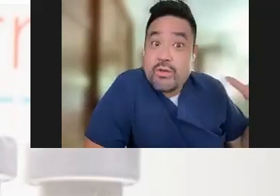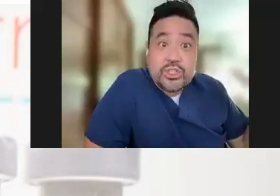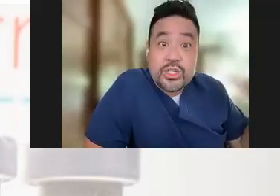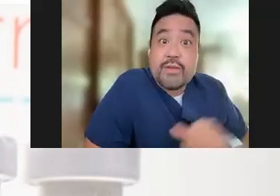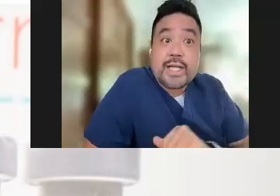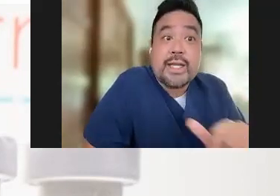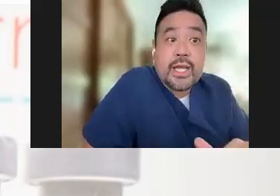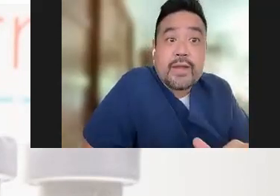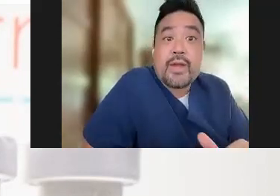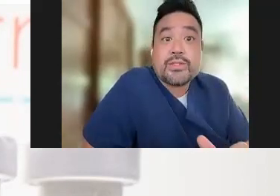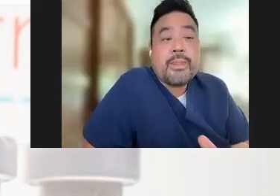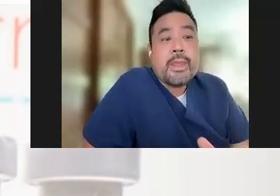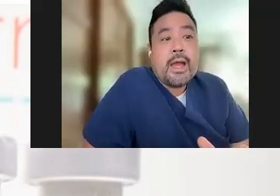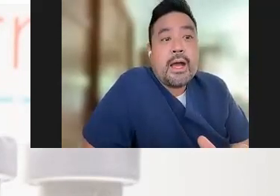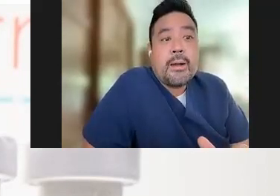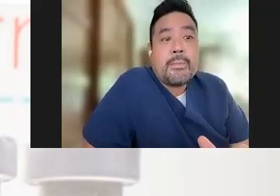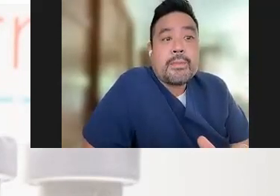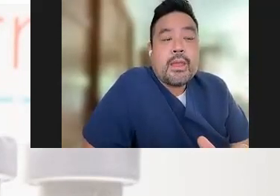she's 12, she got vaccinated. She had Pfizer.